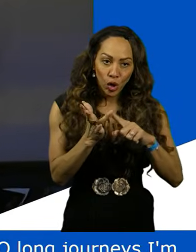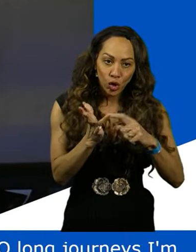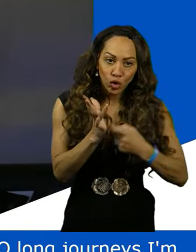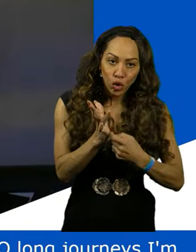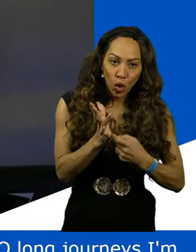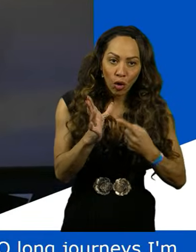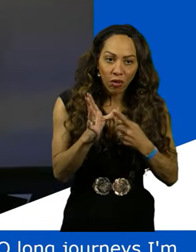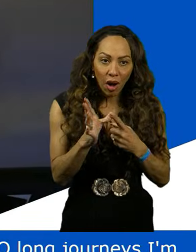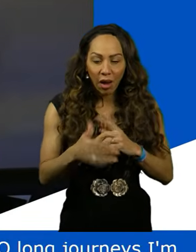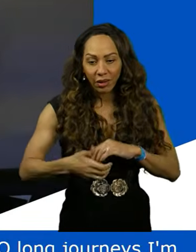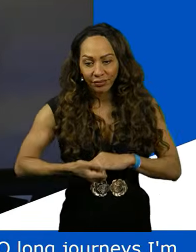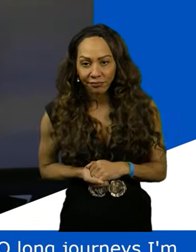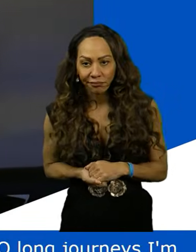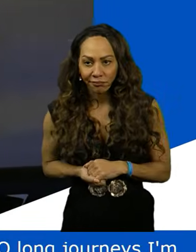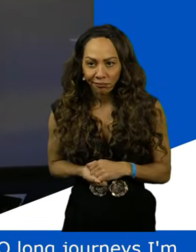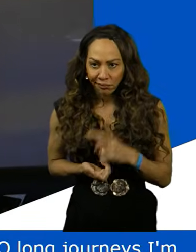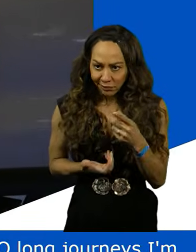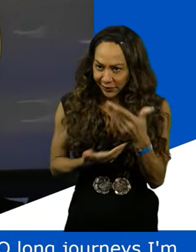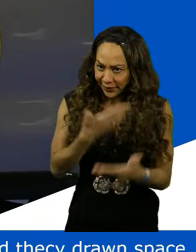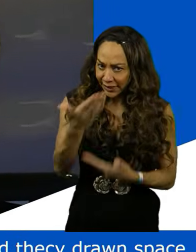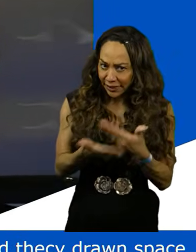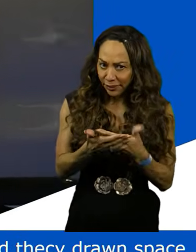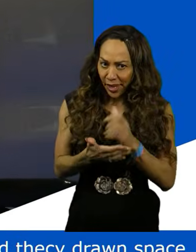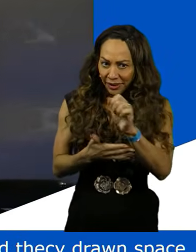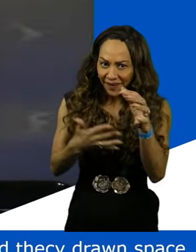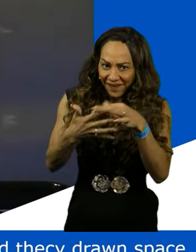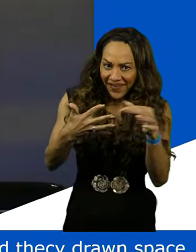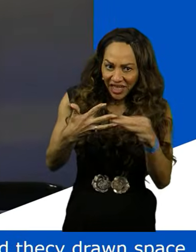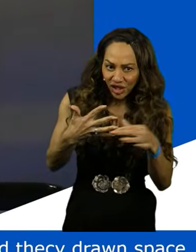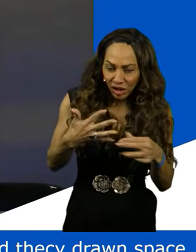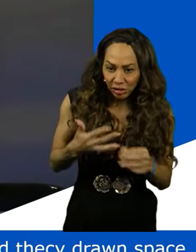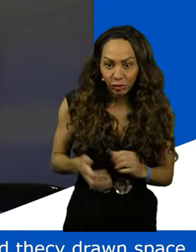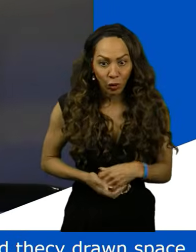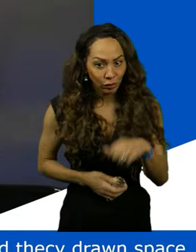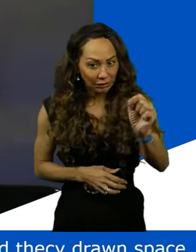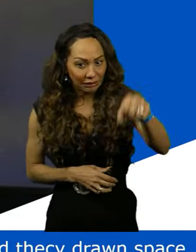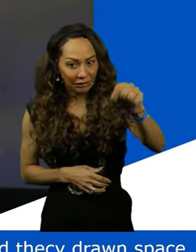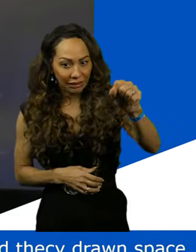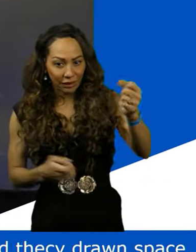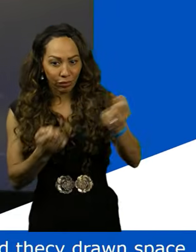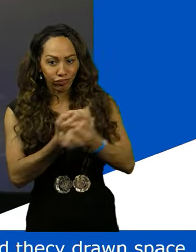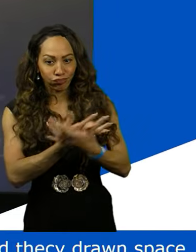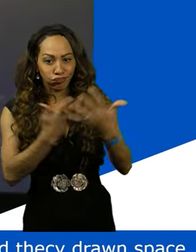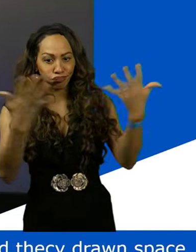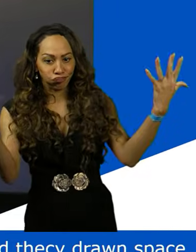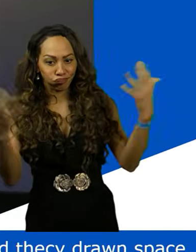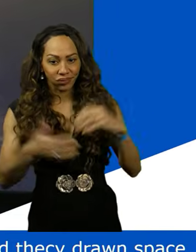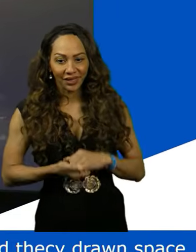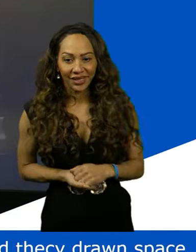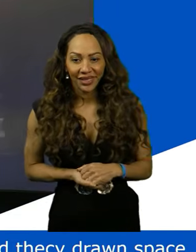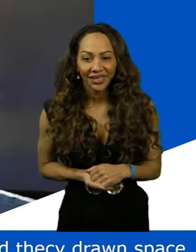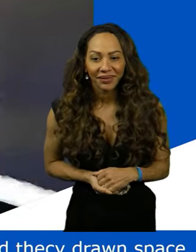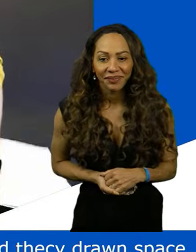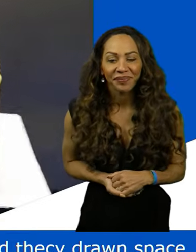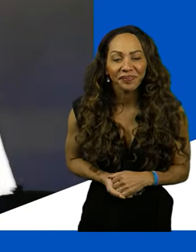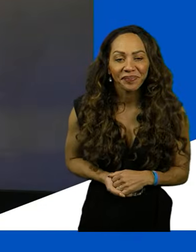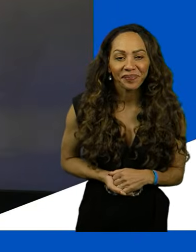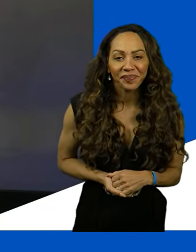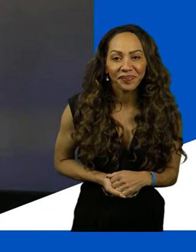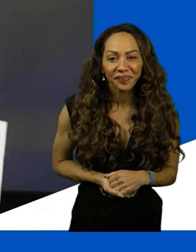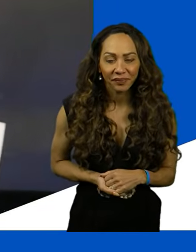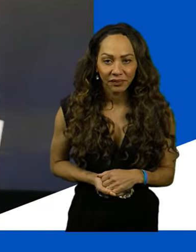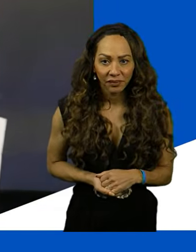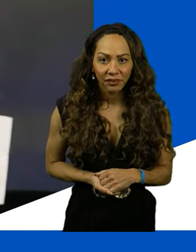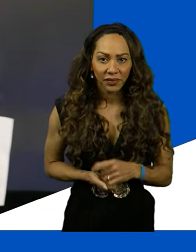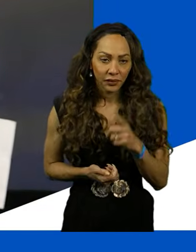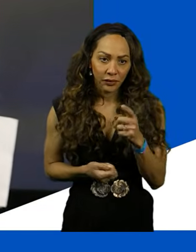tell me about the features in your vehicle, please? Well, yes, there are many features. The main feature with this vehicle is the amount